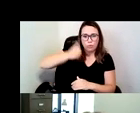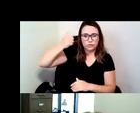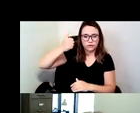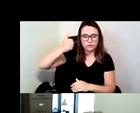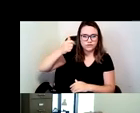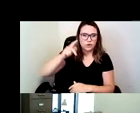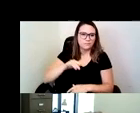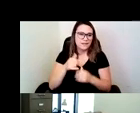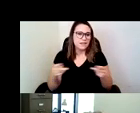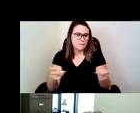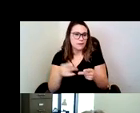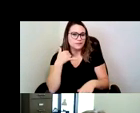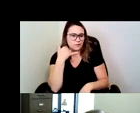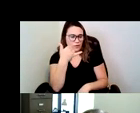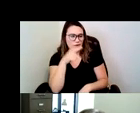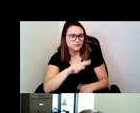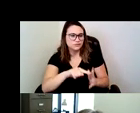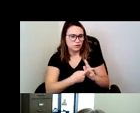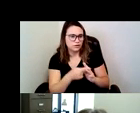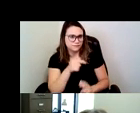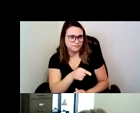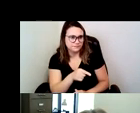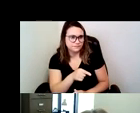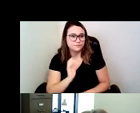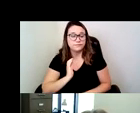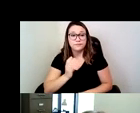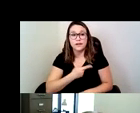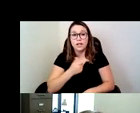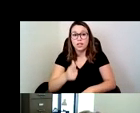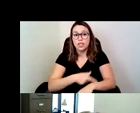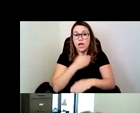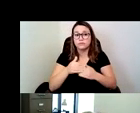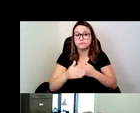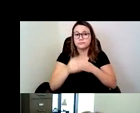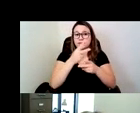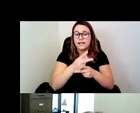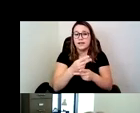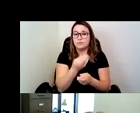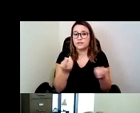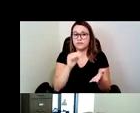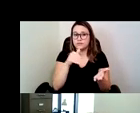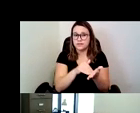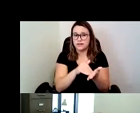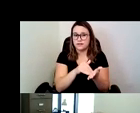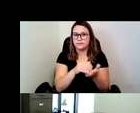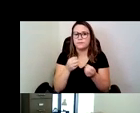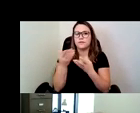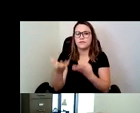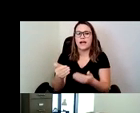people start. Our long-term care resource center provides ongoing medical-based